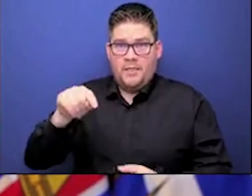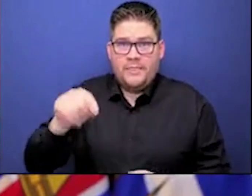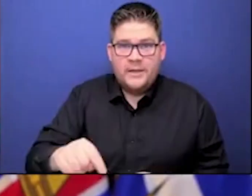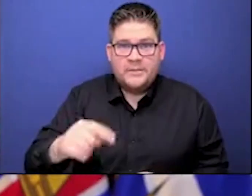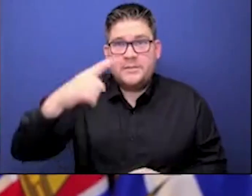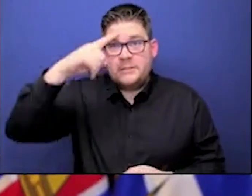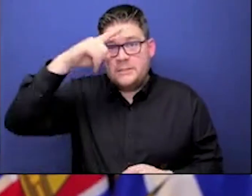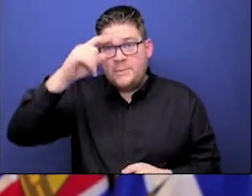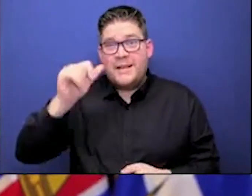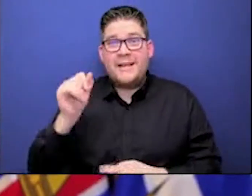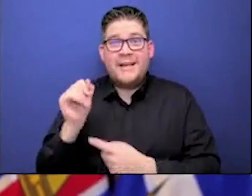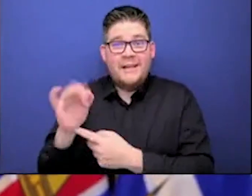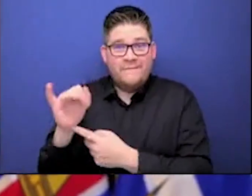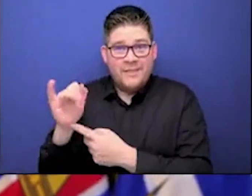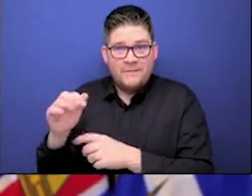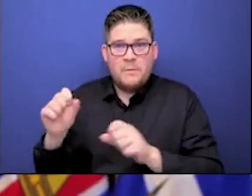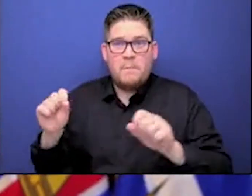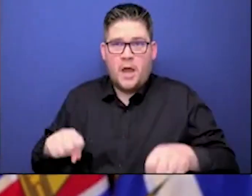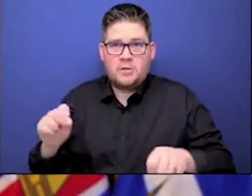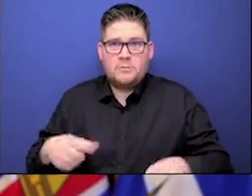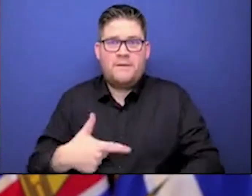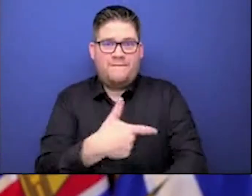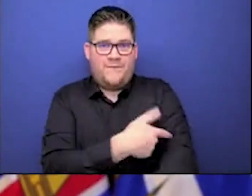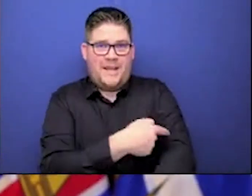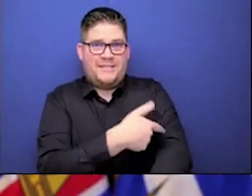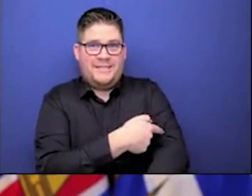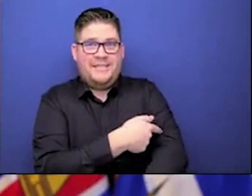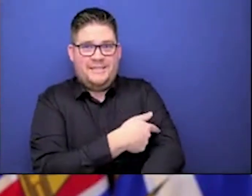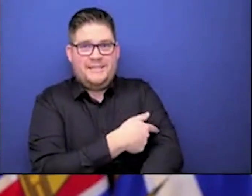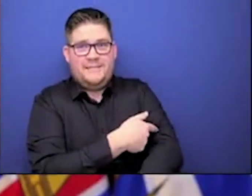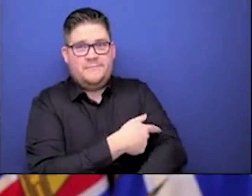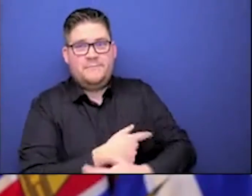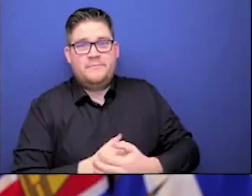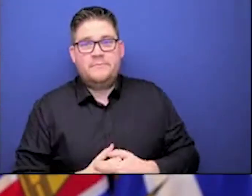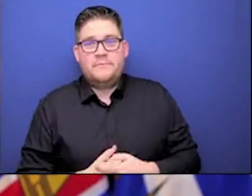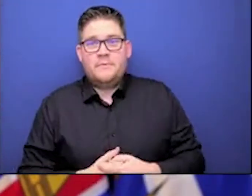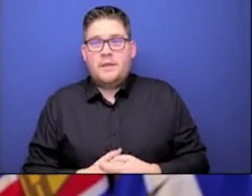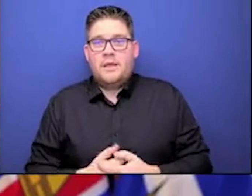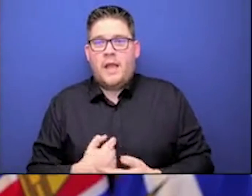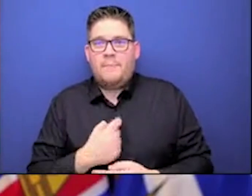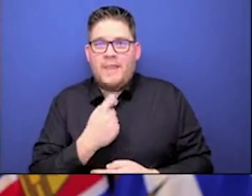them to. We know there's going to be snags, so I hesitate to say that, but